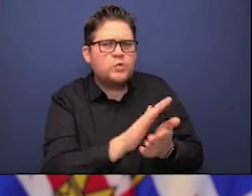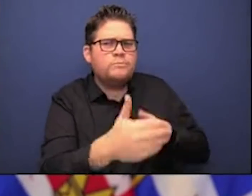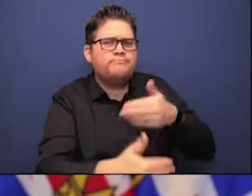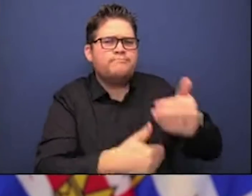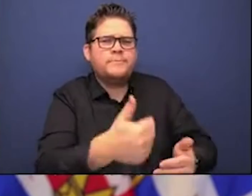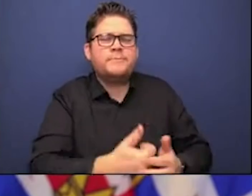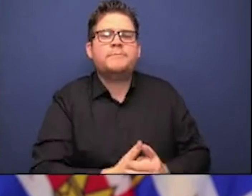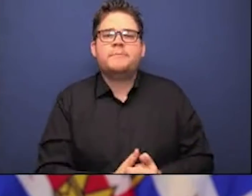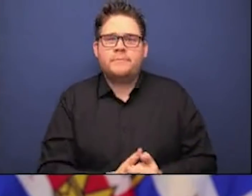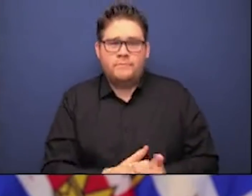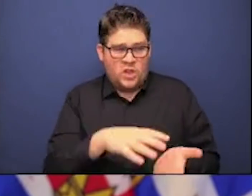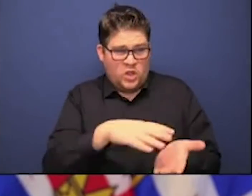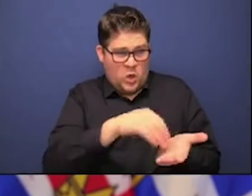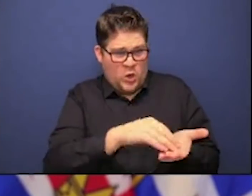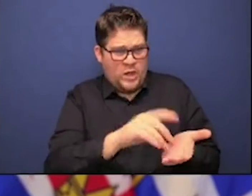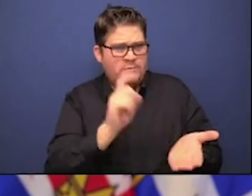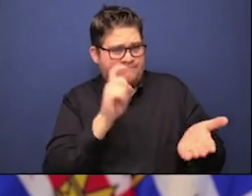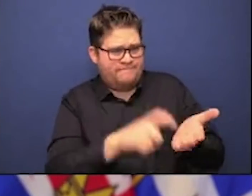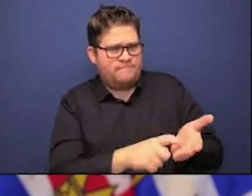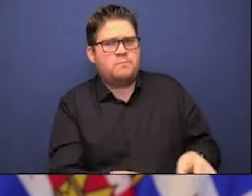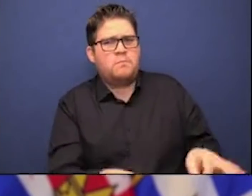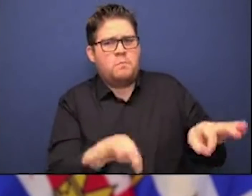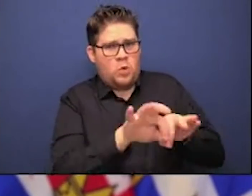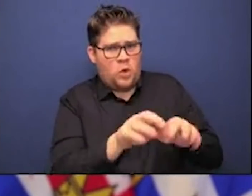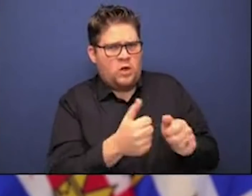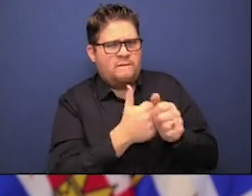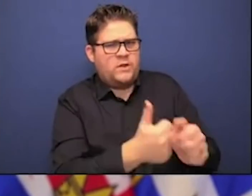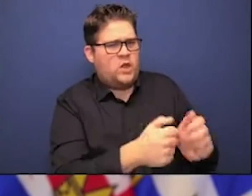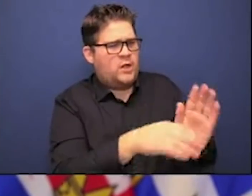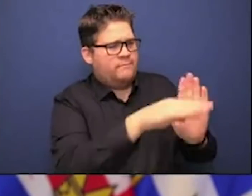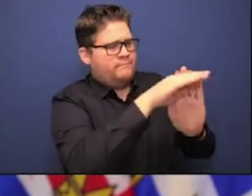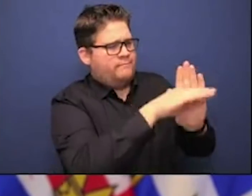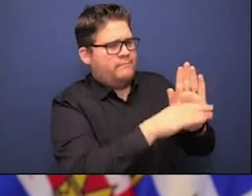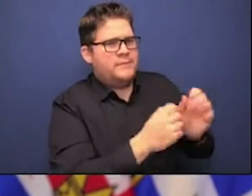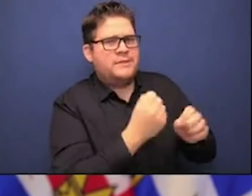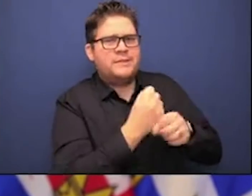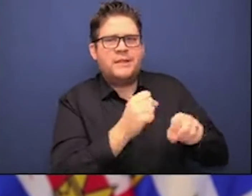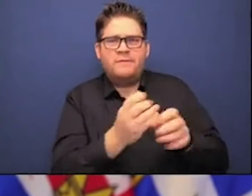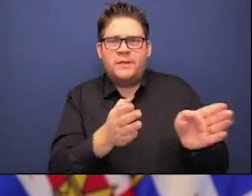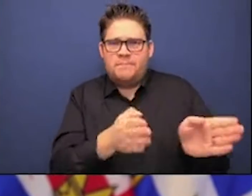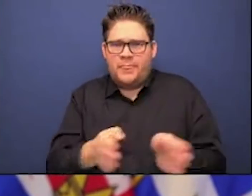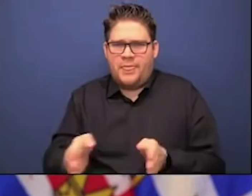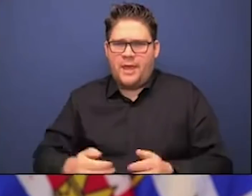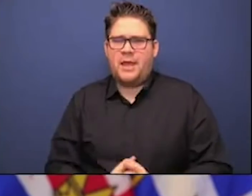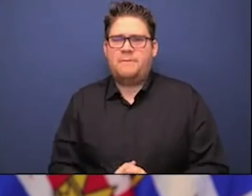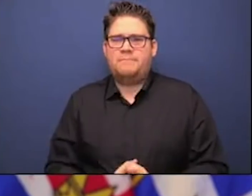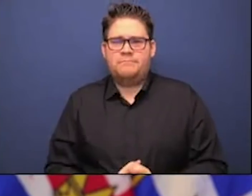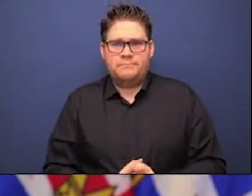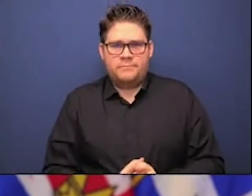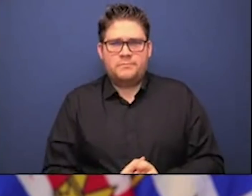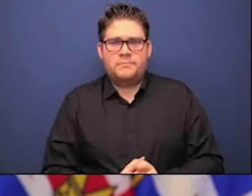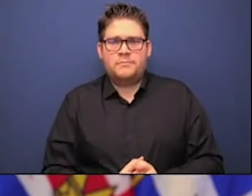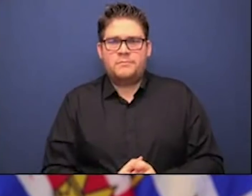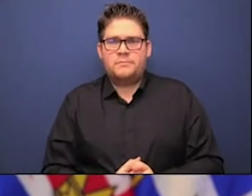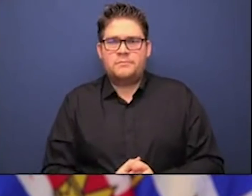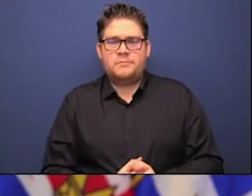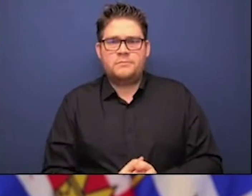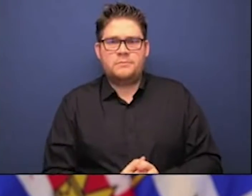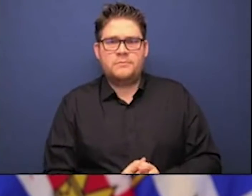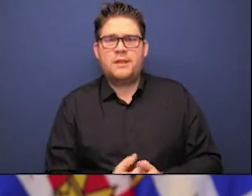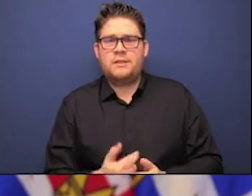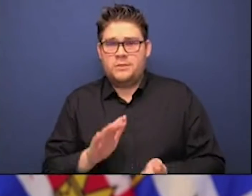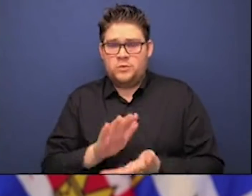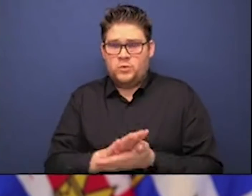plans and using the layers of protection that are built into these plans. We have seen exposures in